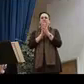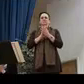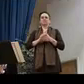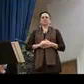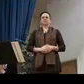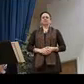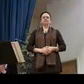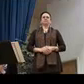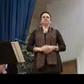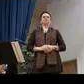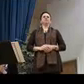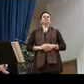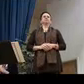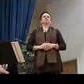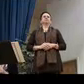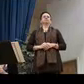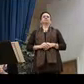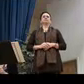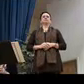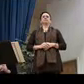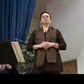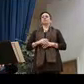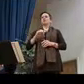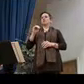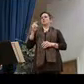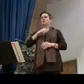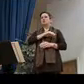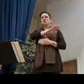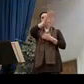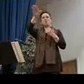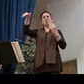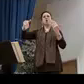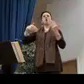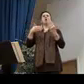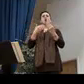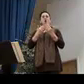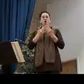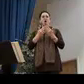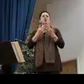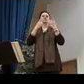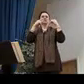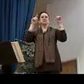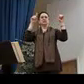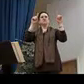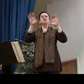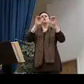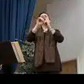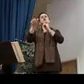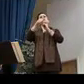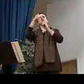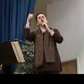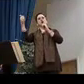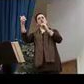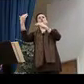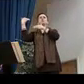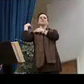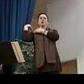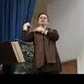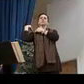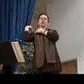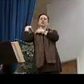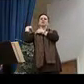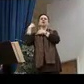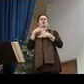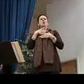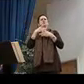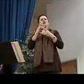You all have been very successful and done so in addition to other major responsibilities. I would like to take a few moments to demonstrate